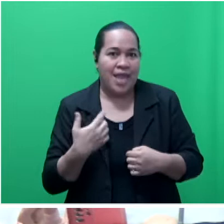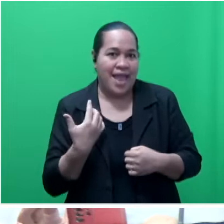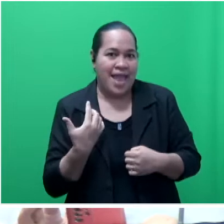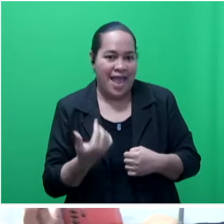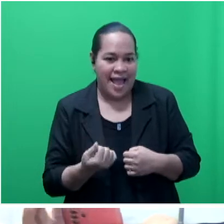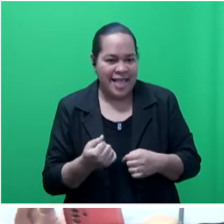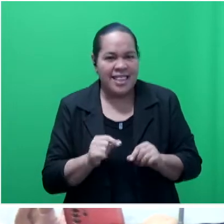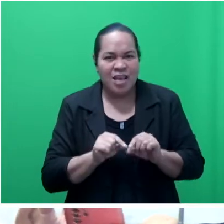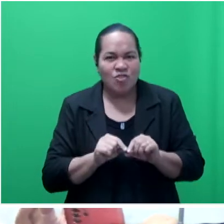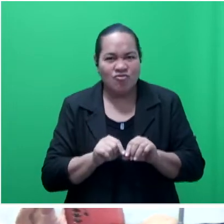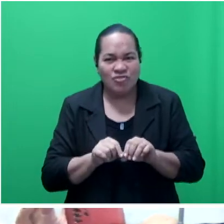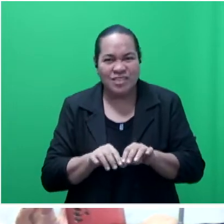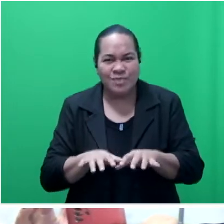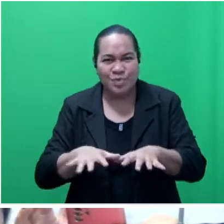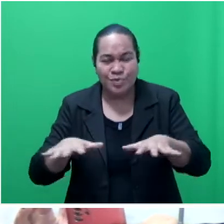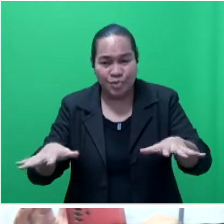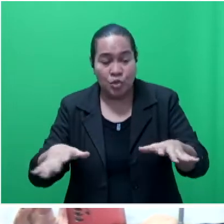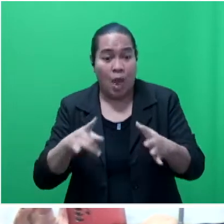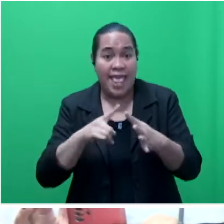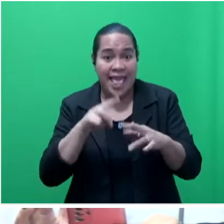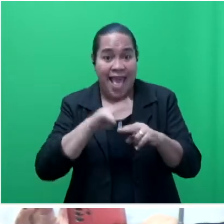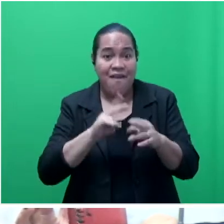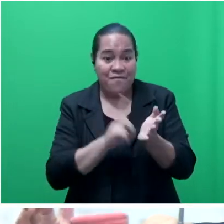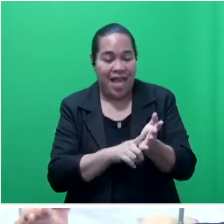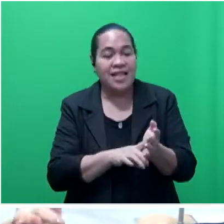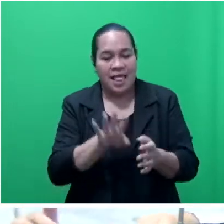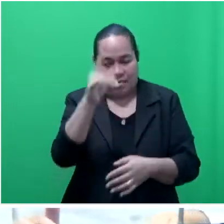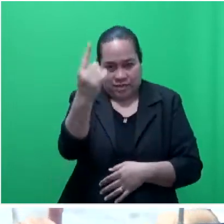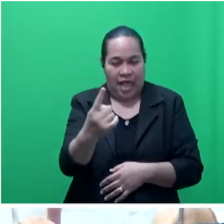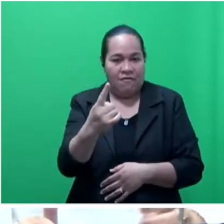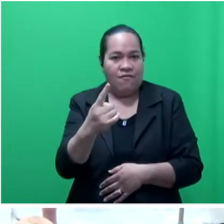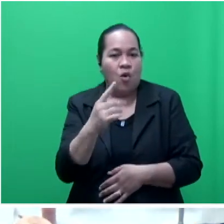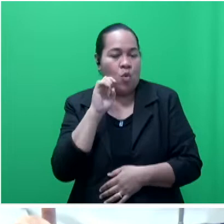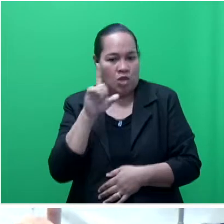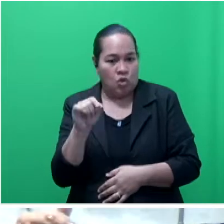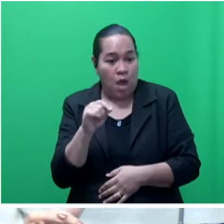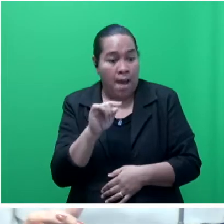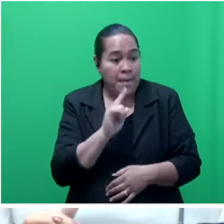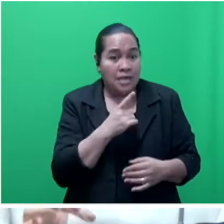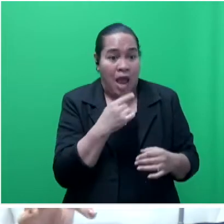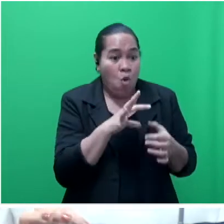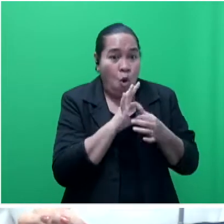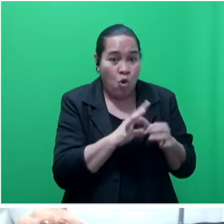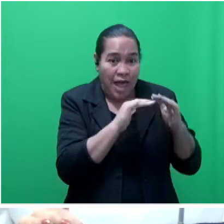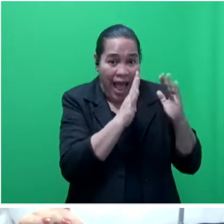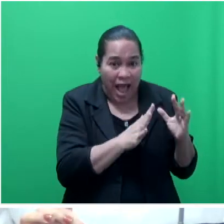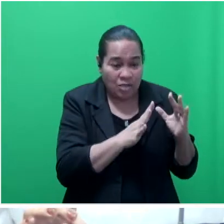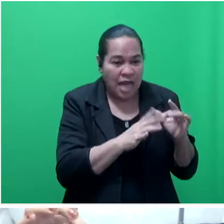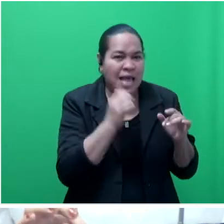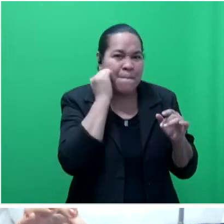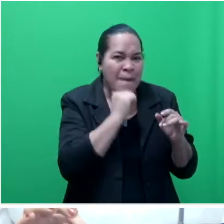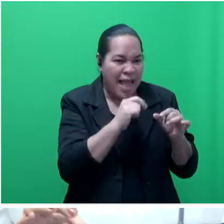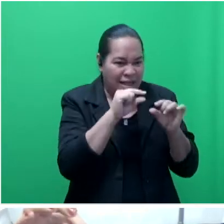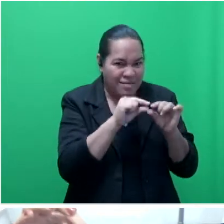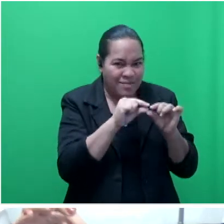grid extensions, EFL would actually do what we call the grid extension, and the house wiring, or what they call the black wire in common